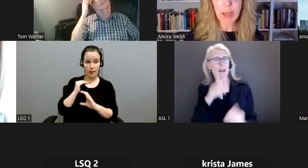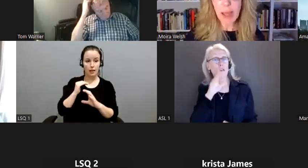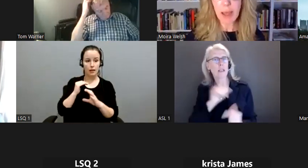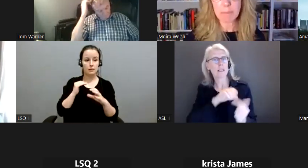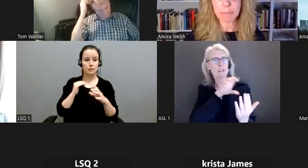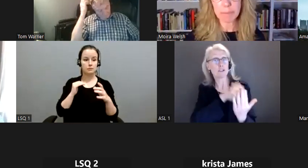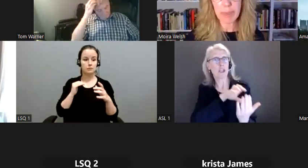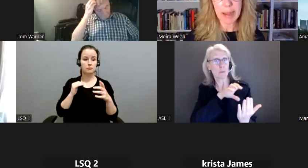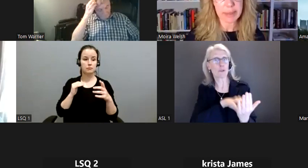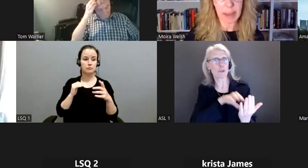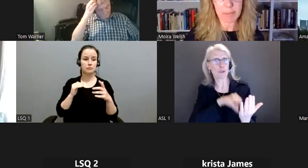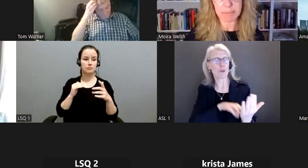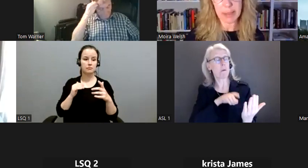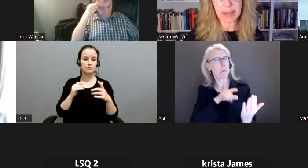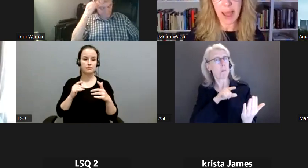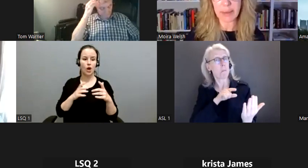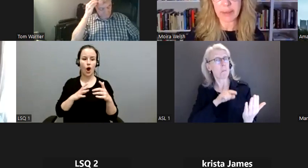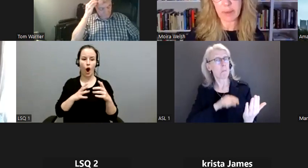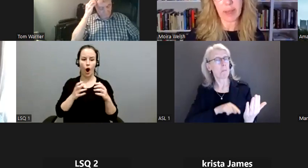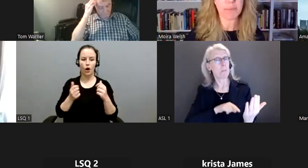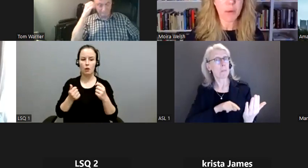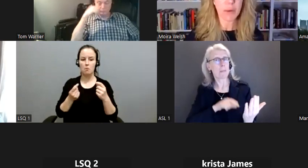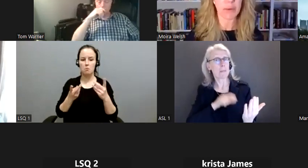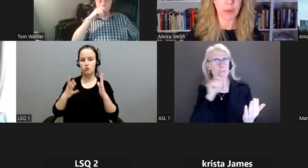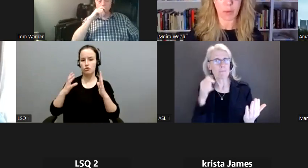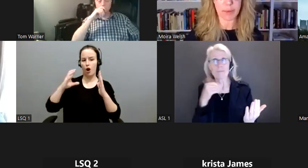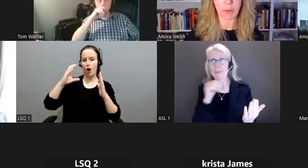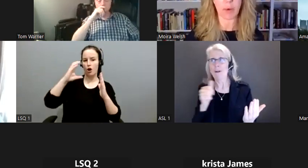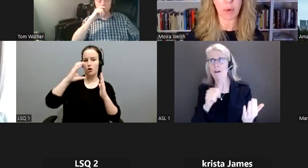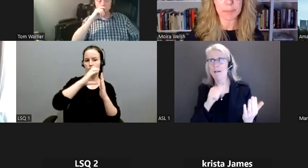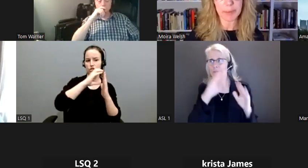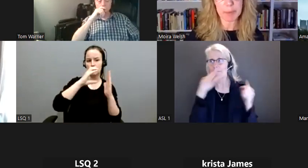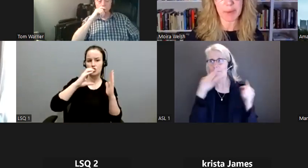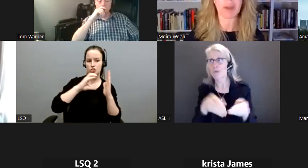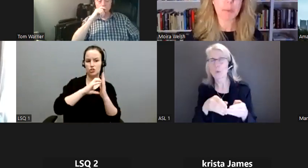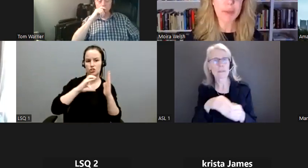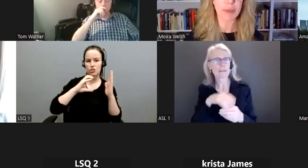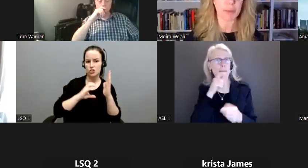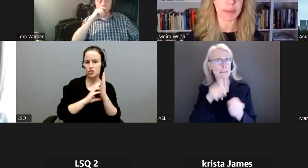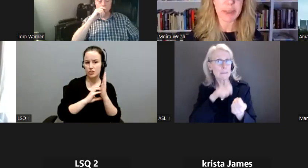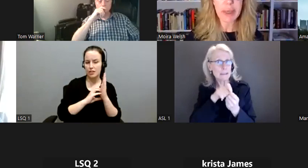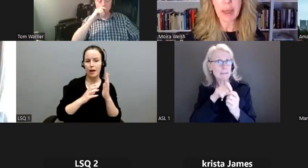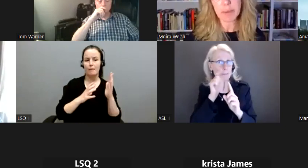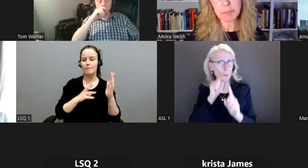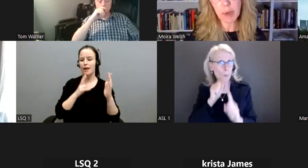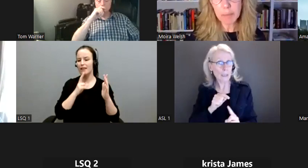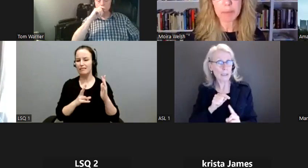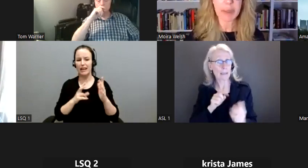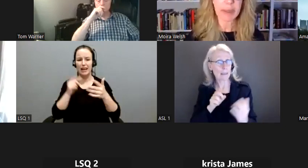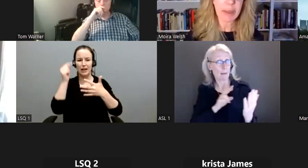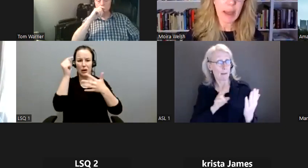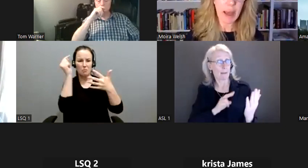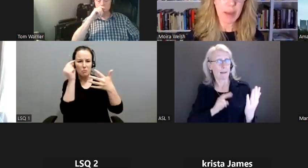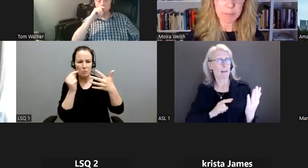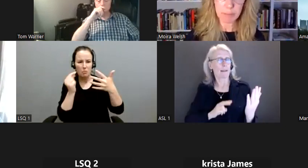form that does not have focus to it or a specific point to it, they're